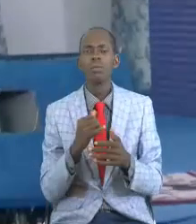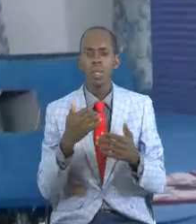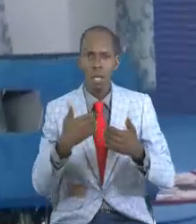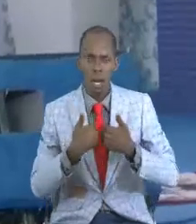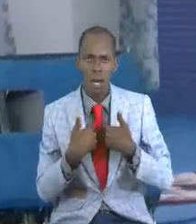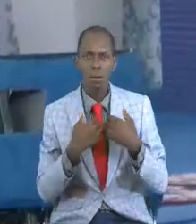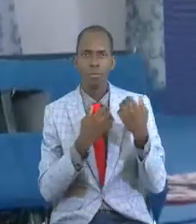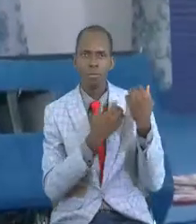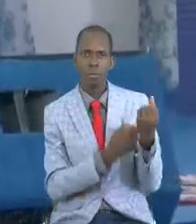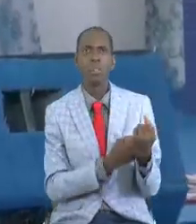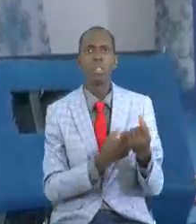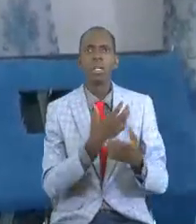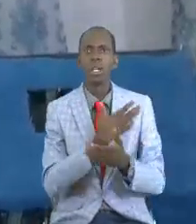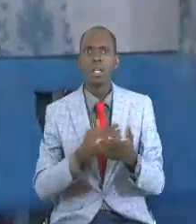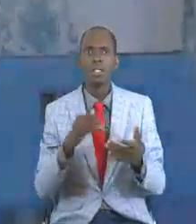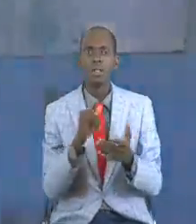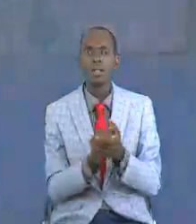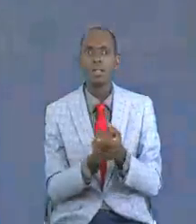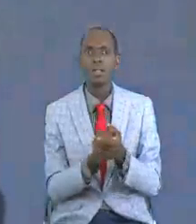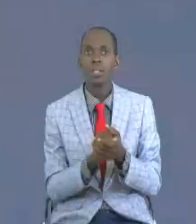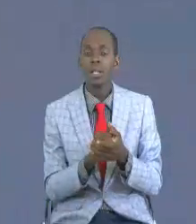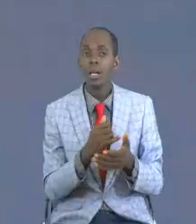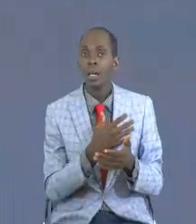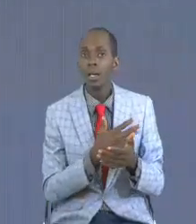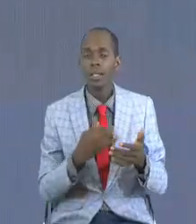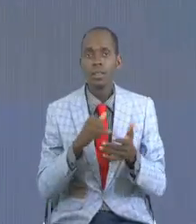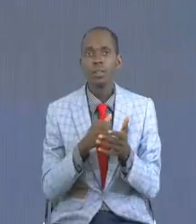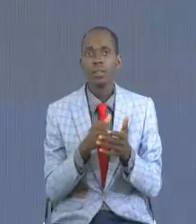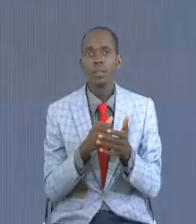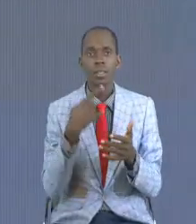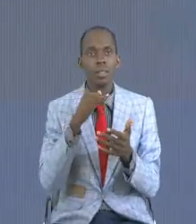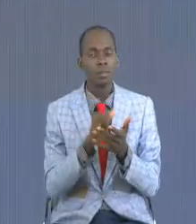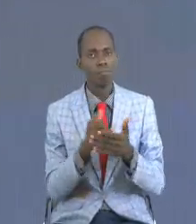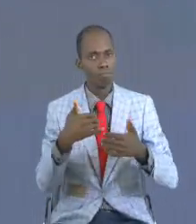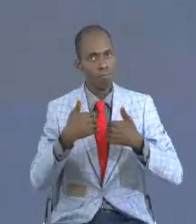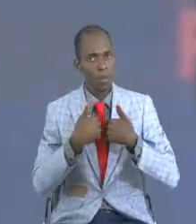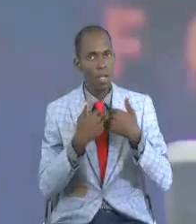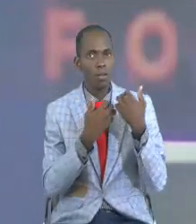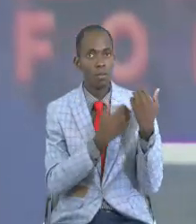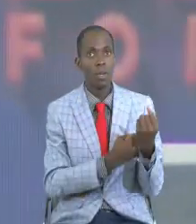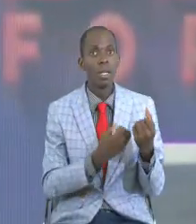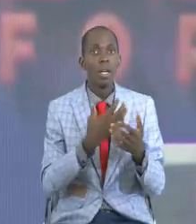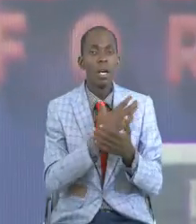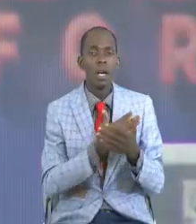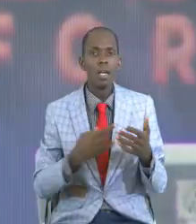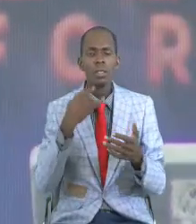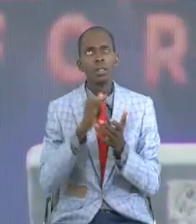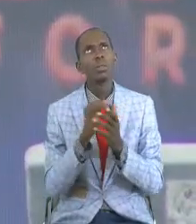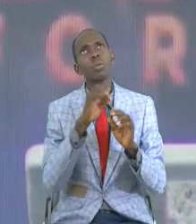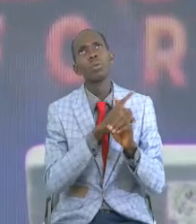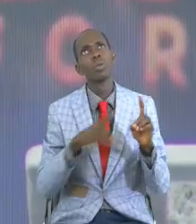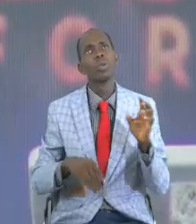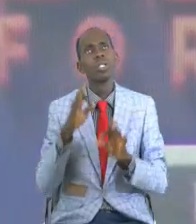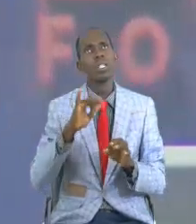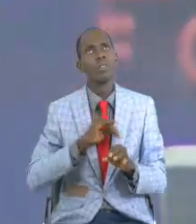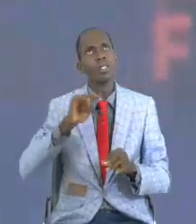close your eyes, you're praying, give me courage. Take courage. And you're saying, oh Lord, if I need to fast to